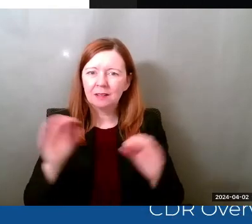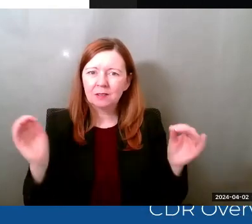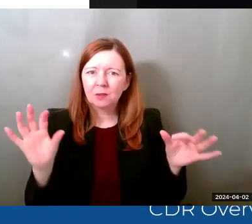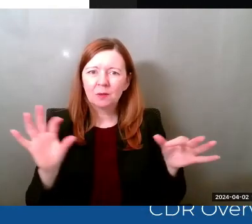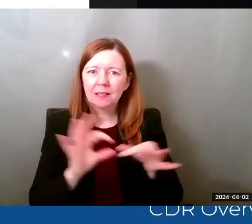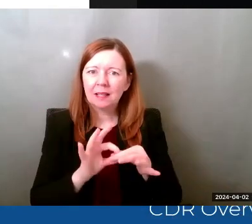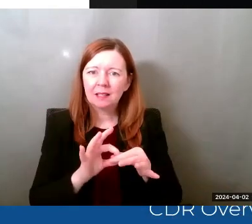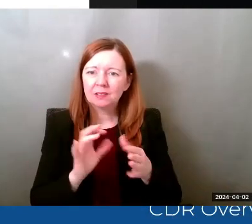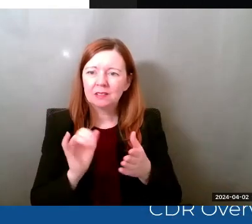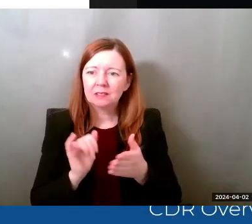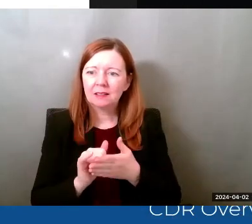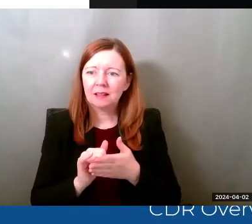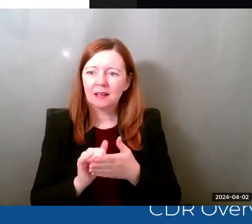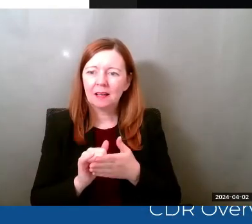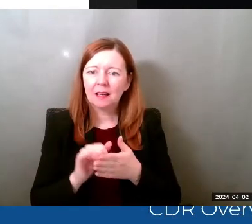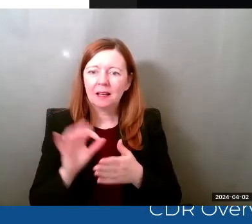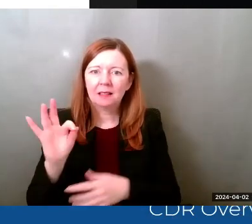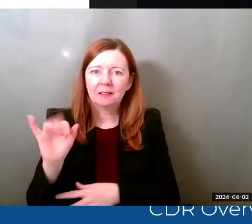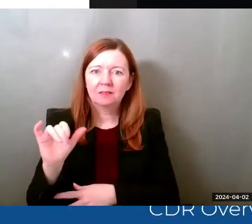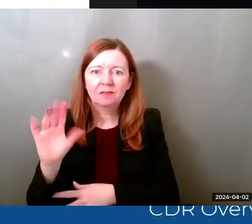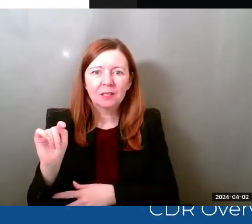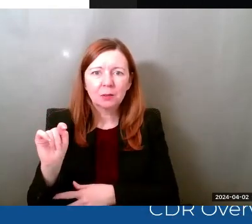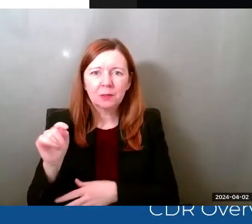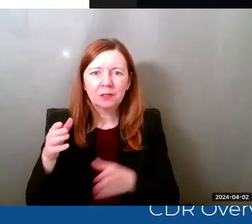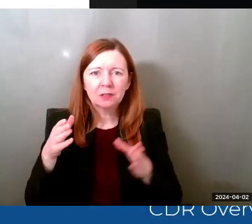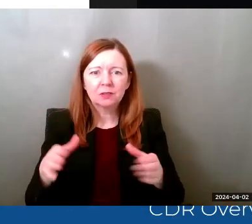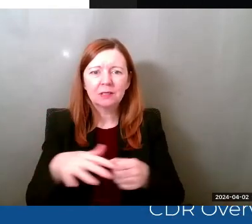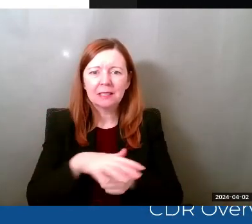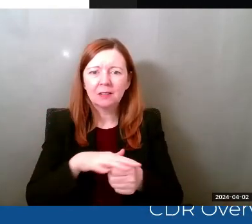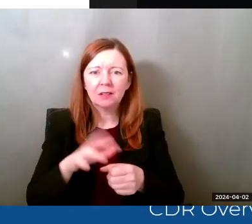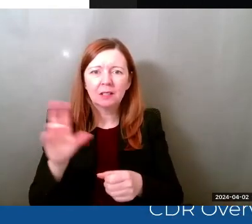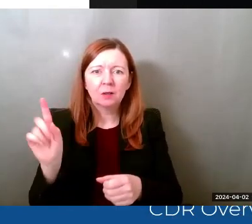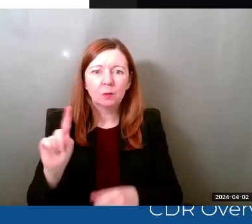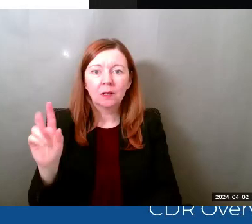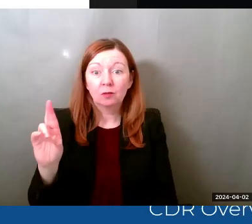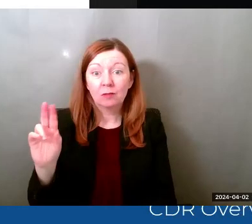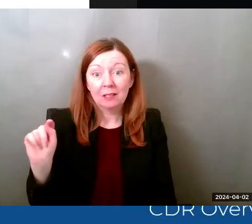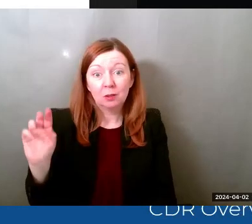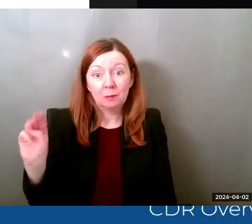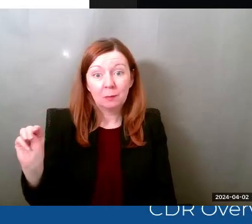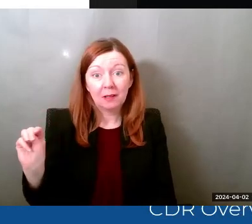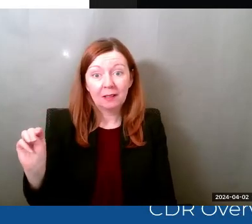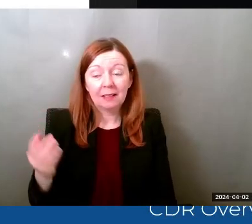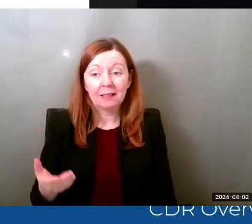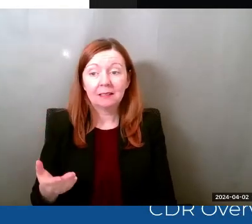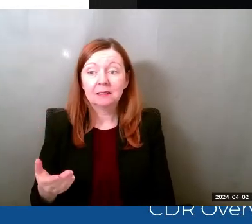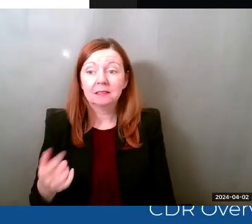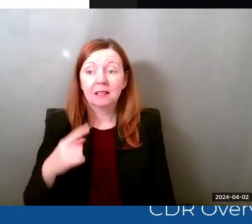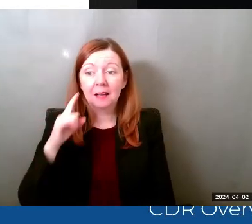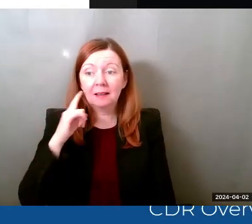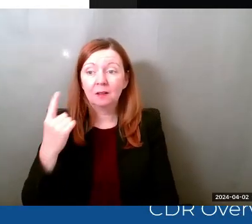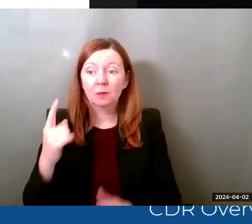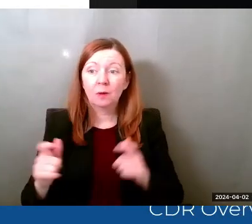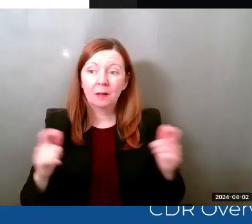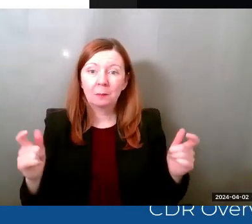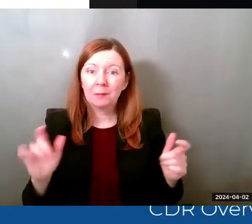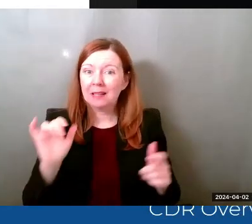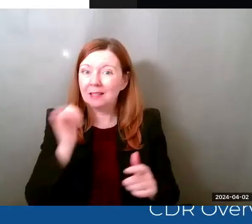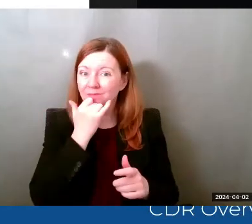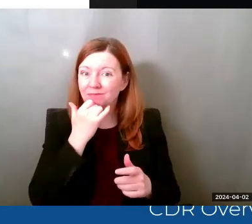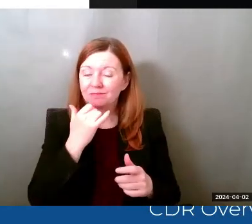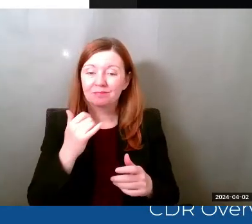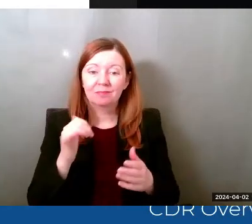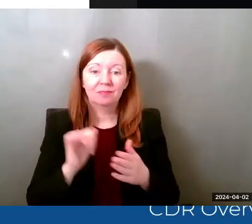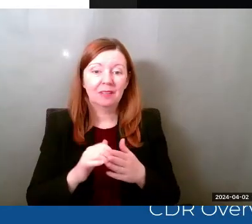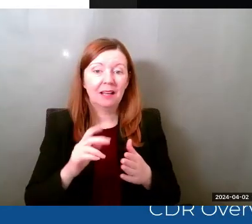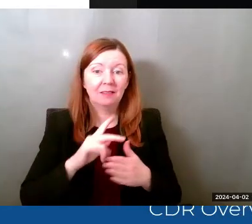to that Filbert Street area where Reading Terminal is. And I think the one big miss that this